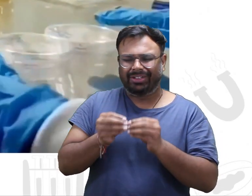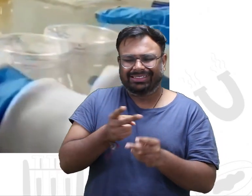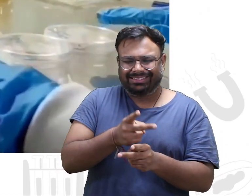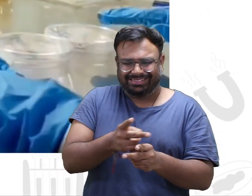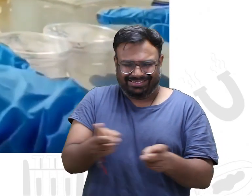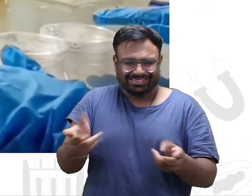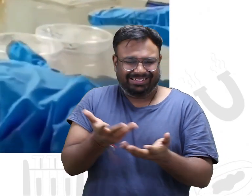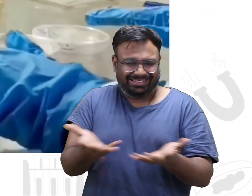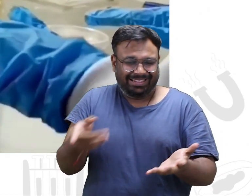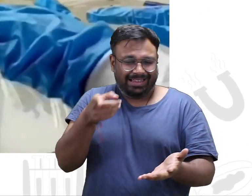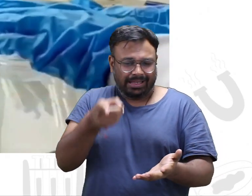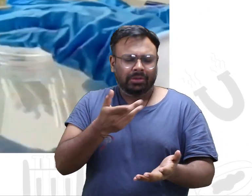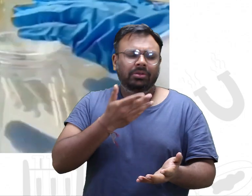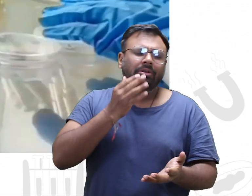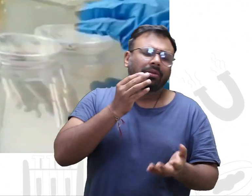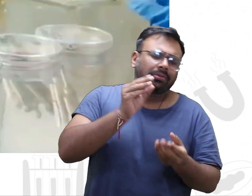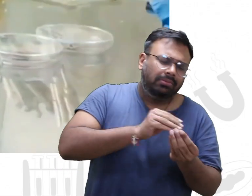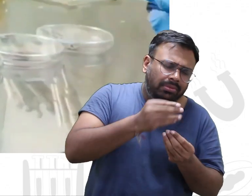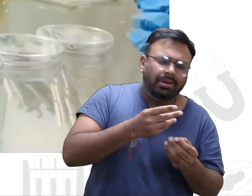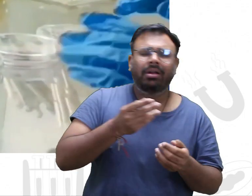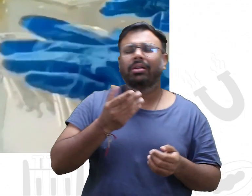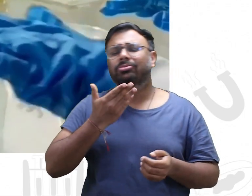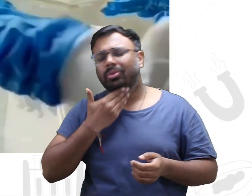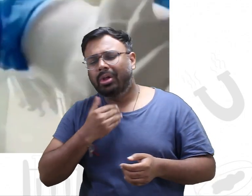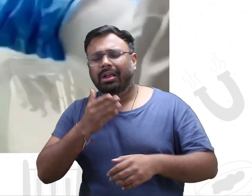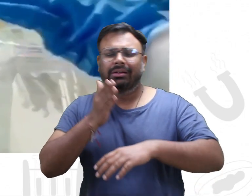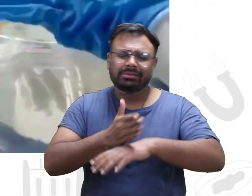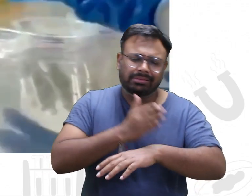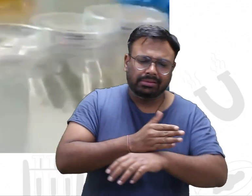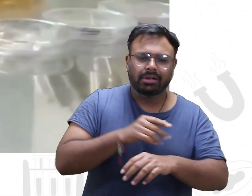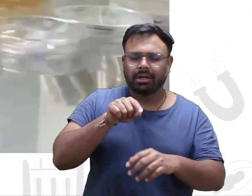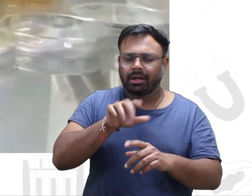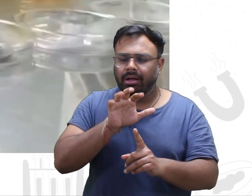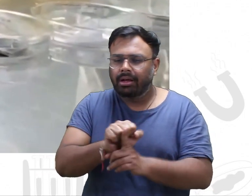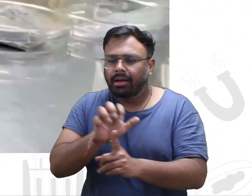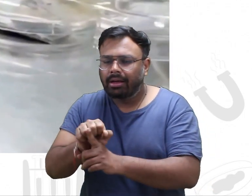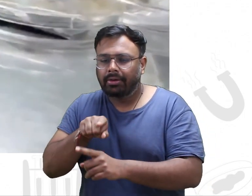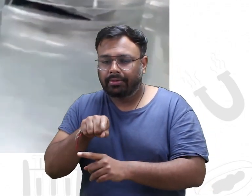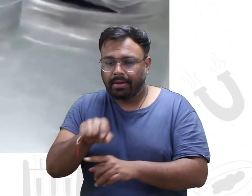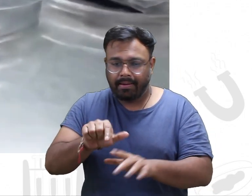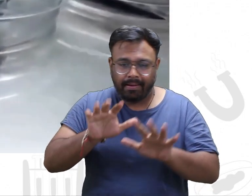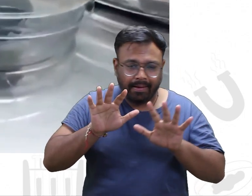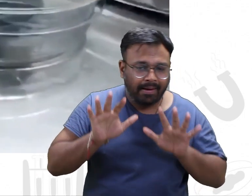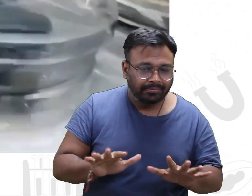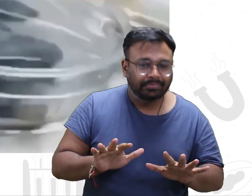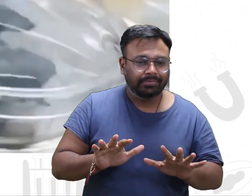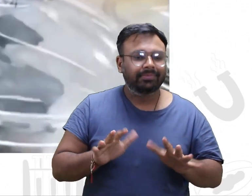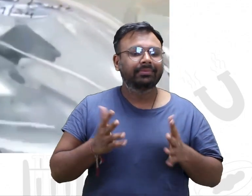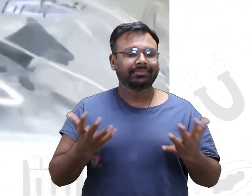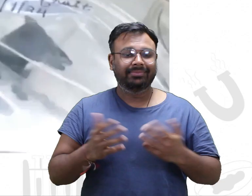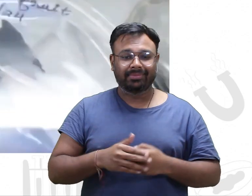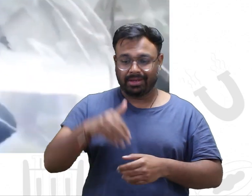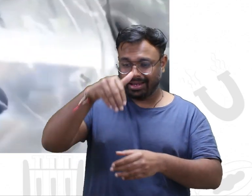like vegetables, fruit, sweet, meat, and rice to detect